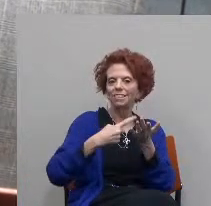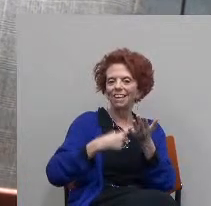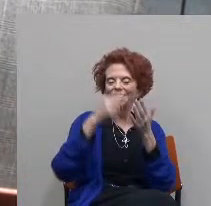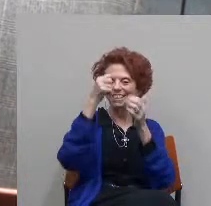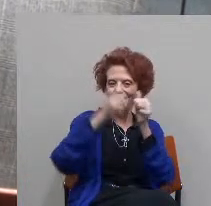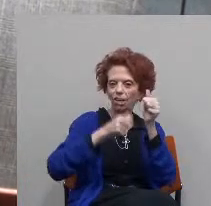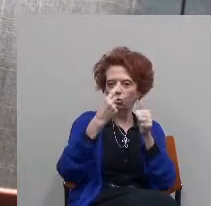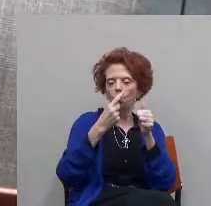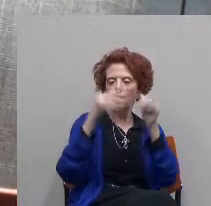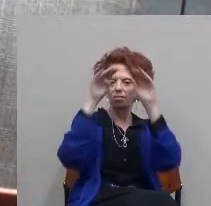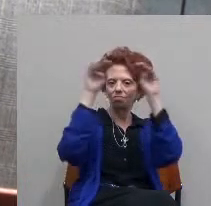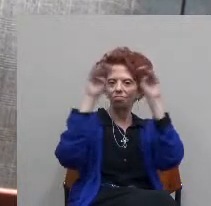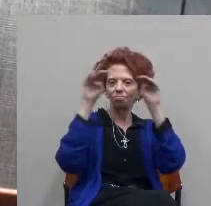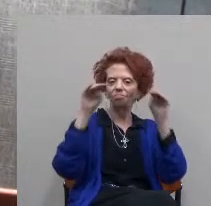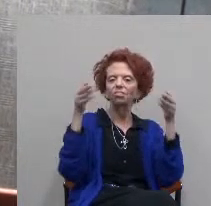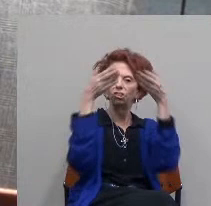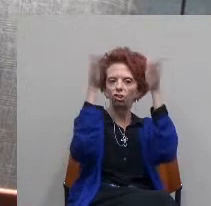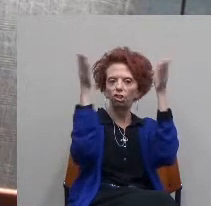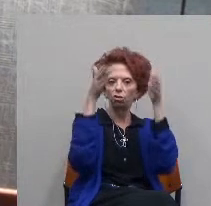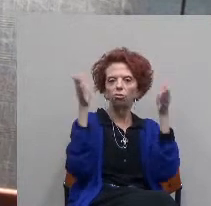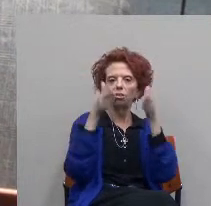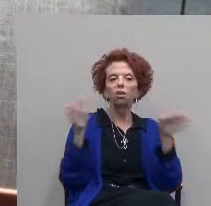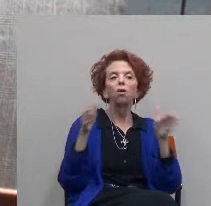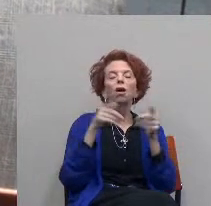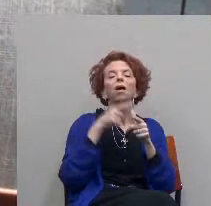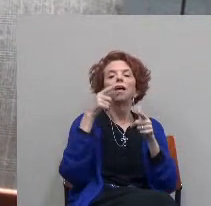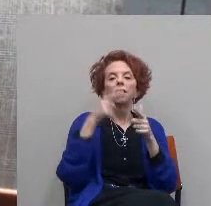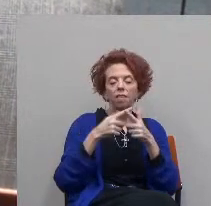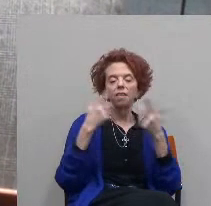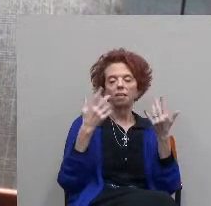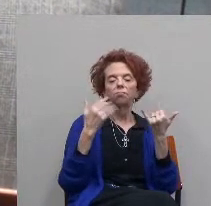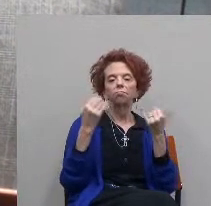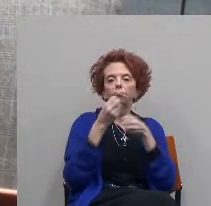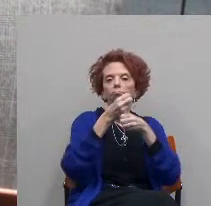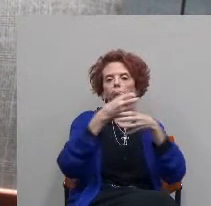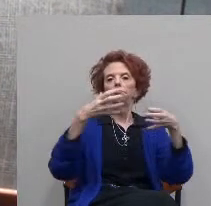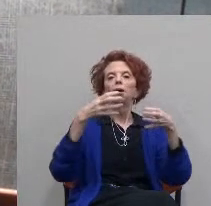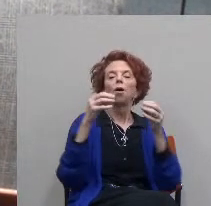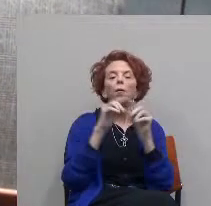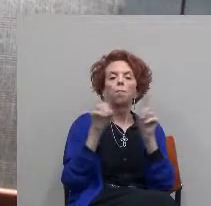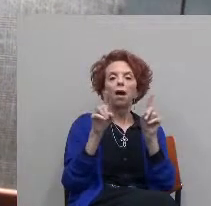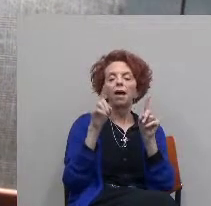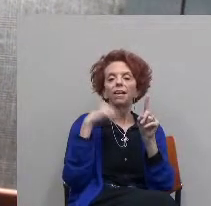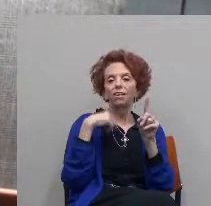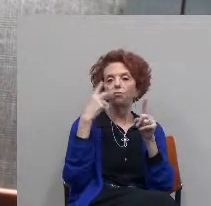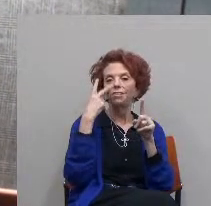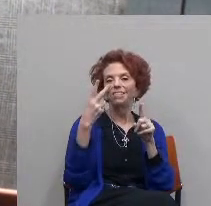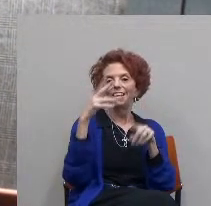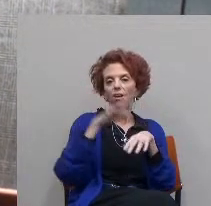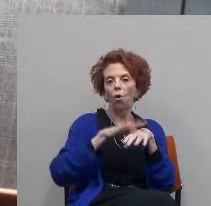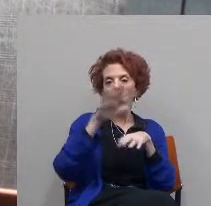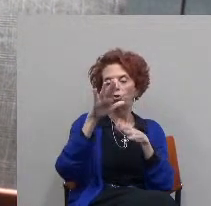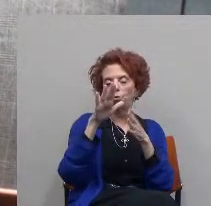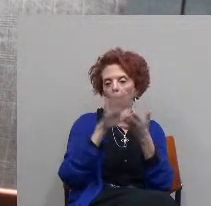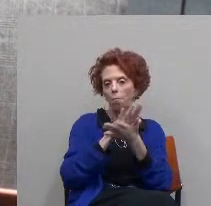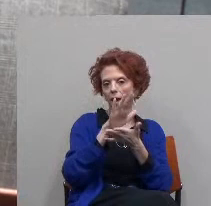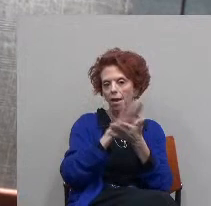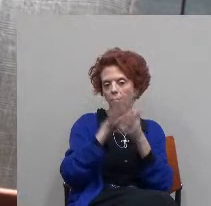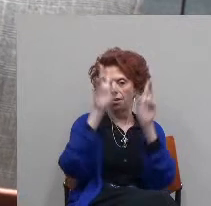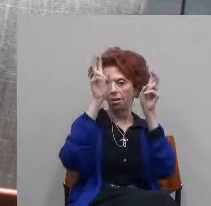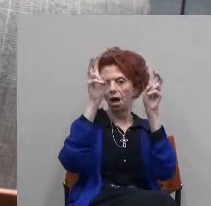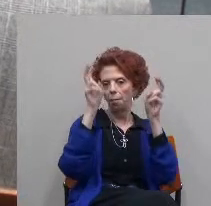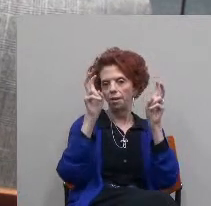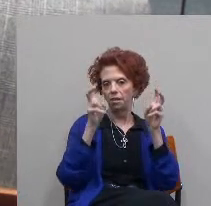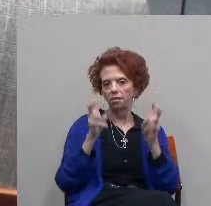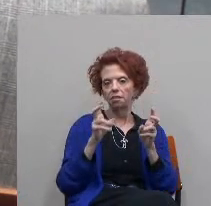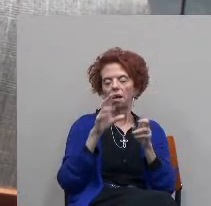you top line things while I had the chance to pull it out into this one. But they are denoted on your packet of topic bills there,